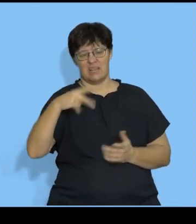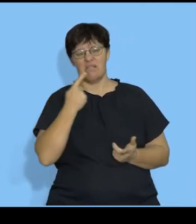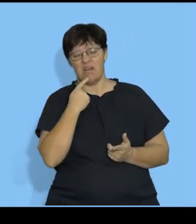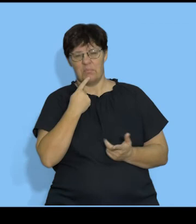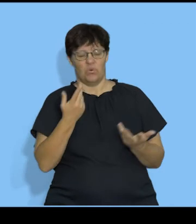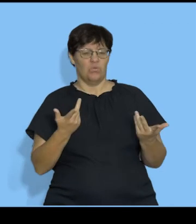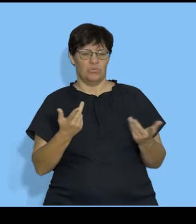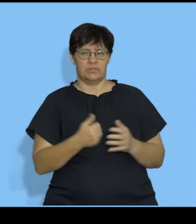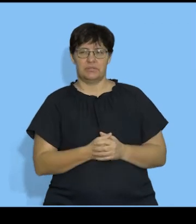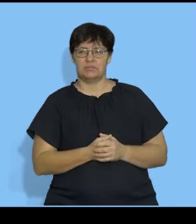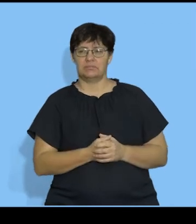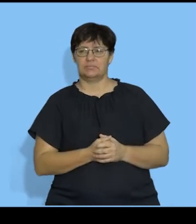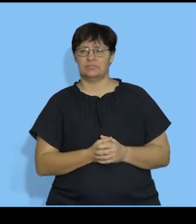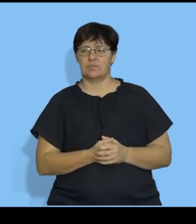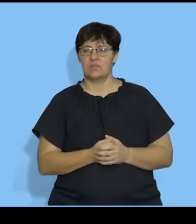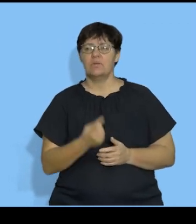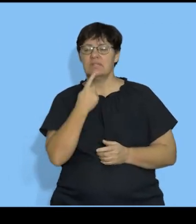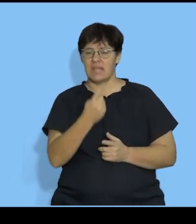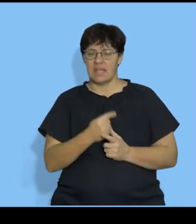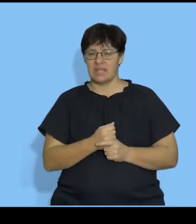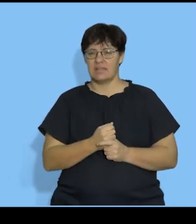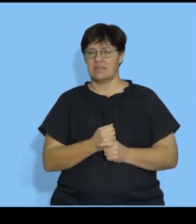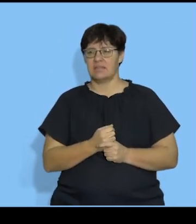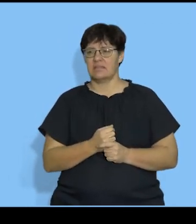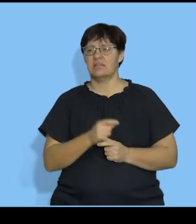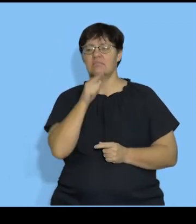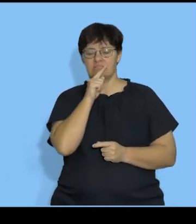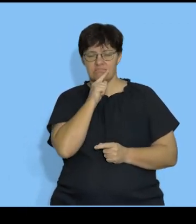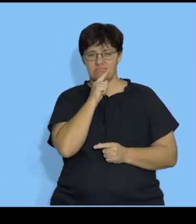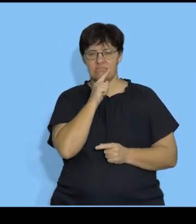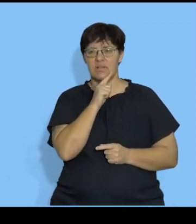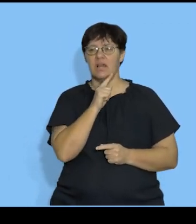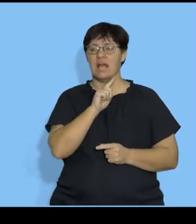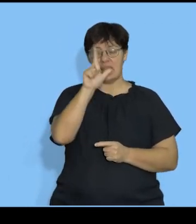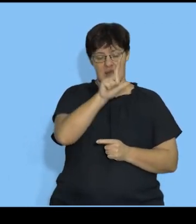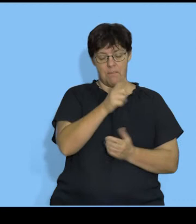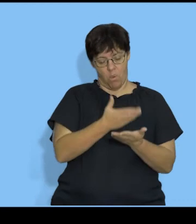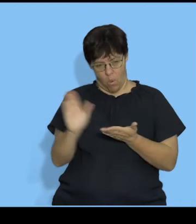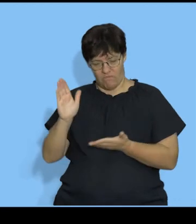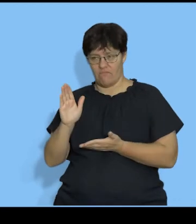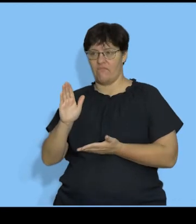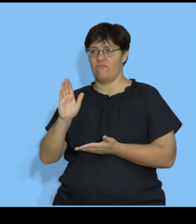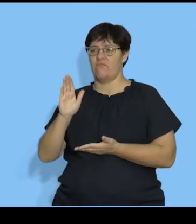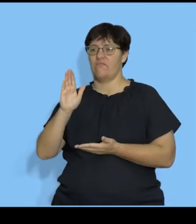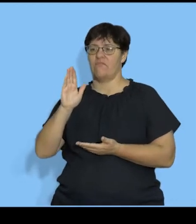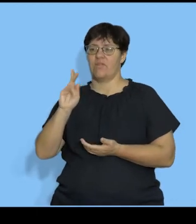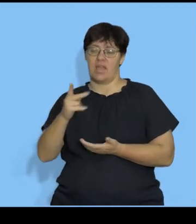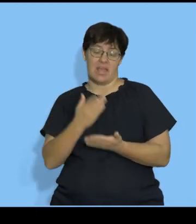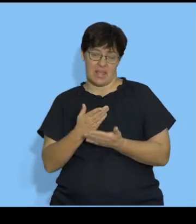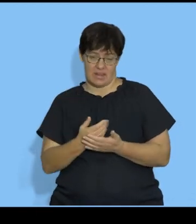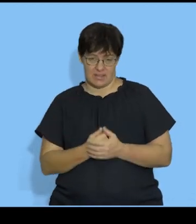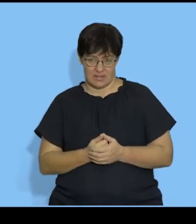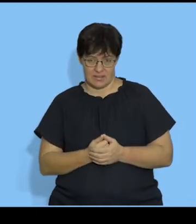potassium. So we are saying that lithium can displace potassium in that order, right? Okay. So this is